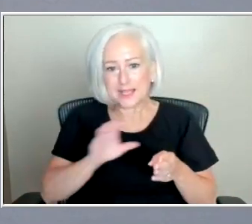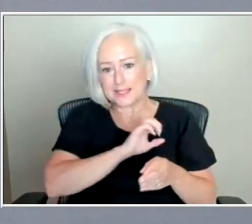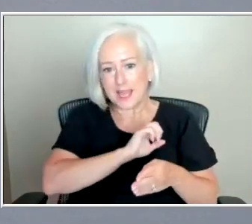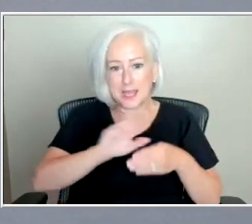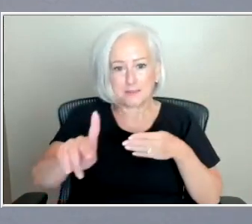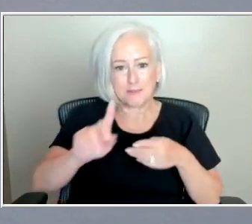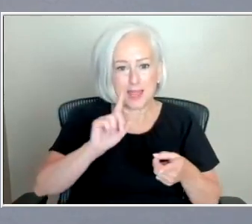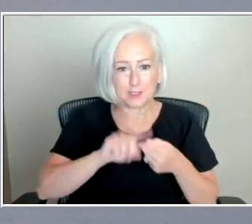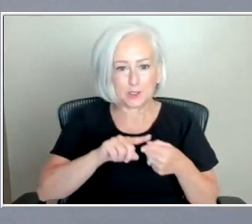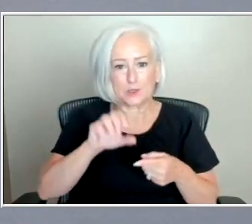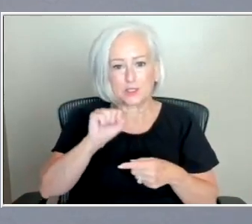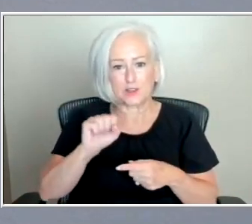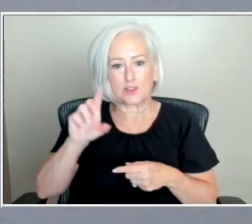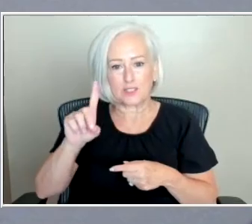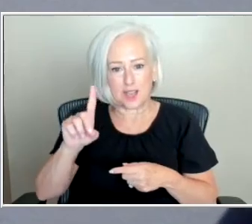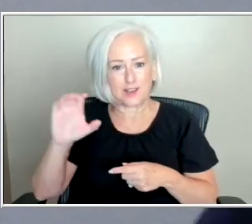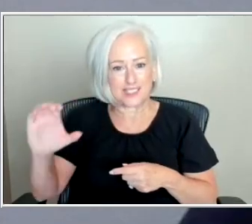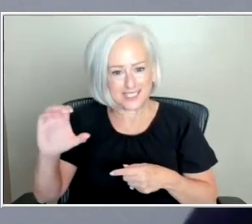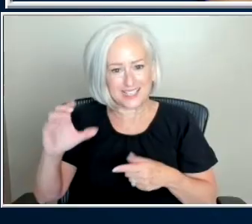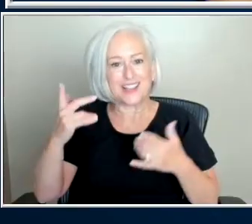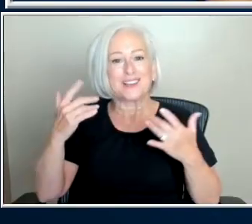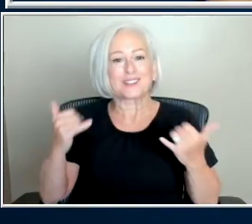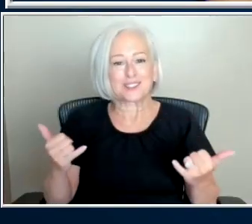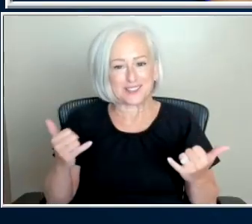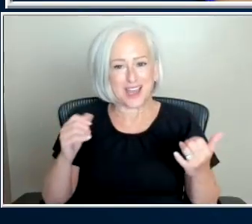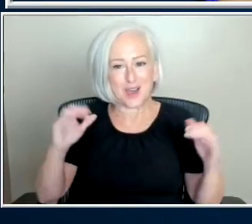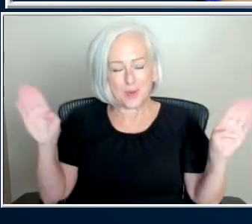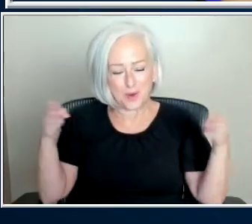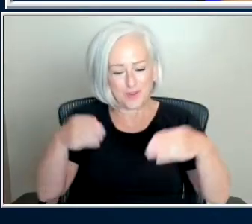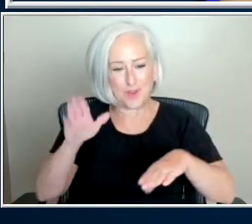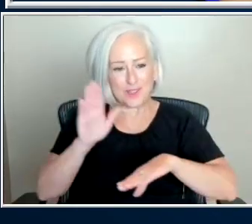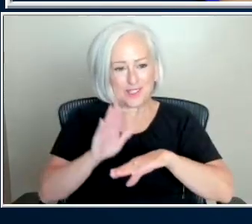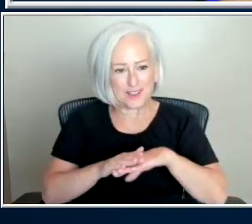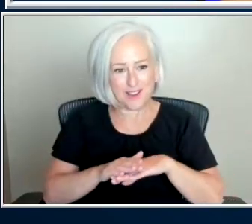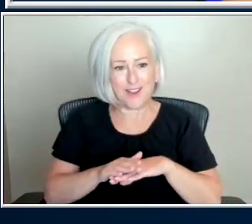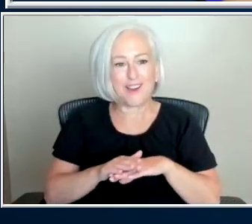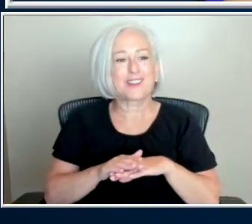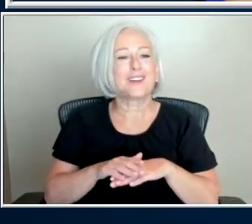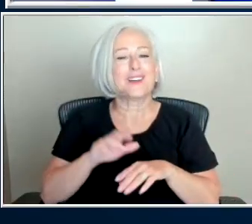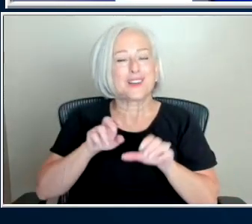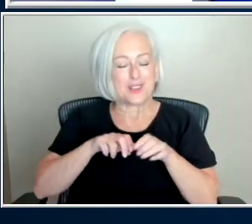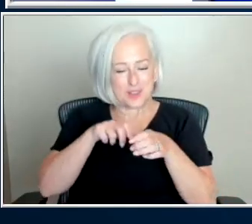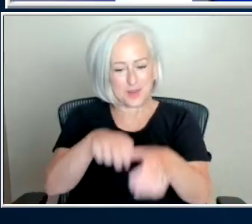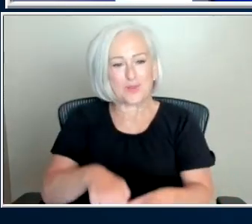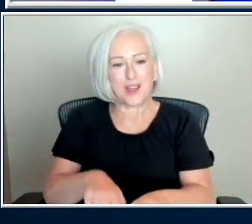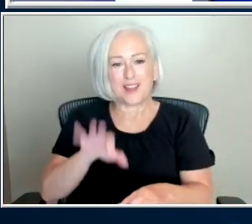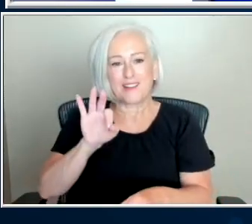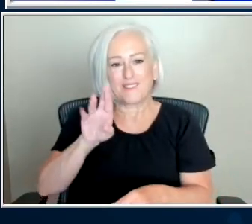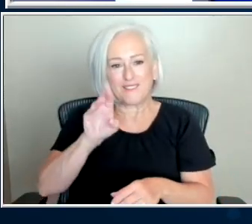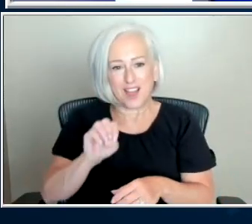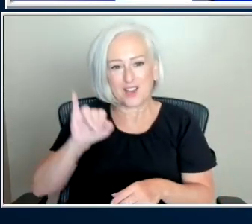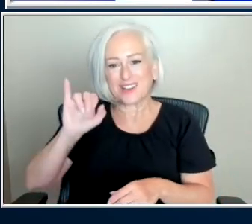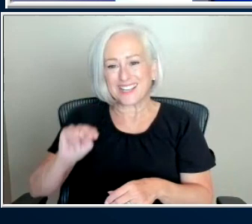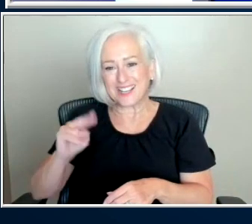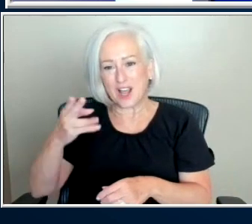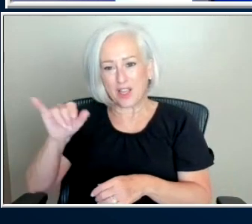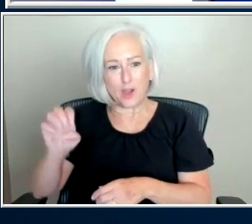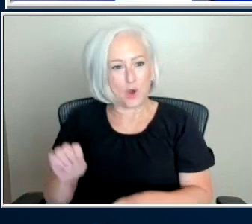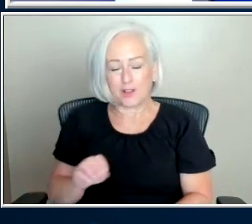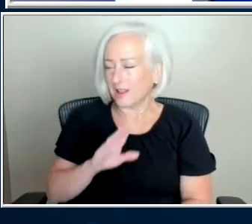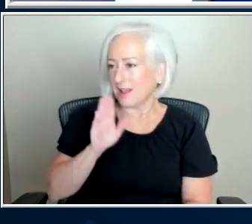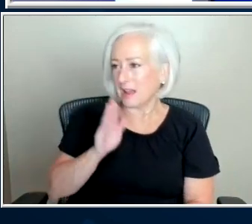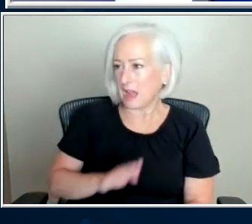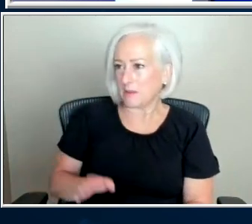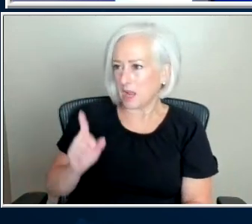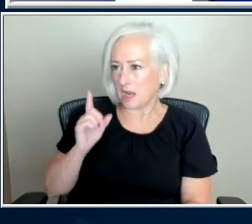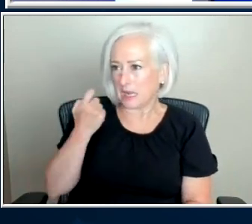has been built around Fire in the Hole closing. Are you familiar, Dr. Zorn, with Fire in the Hole? I'm not. I just heard about that, and so I've